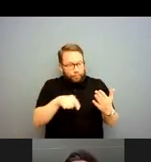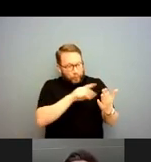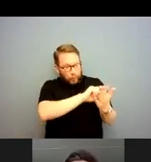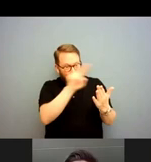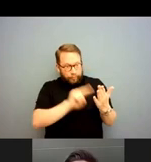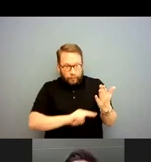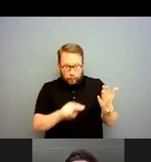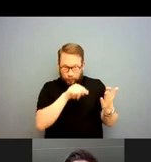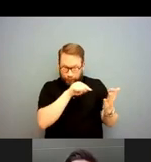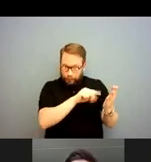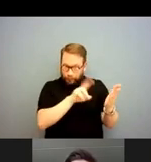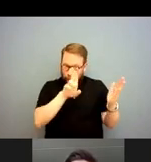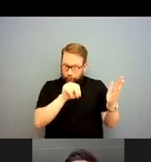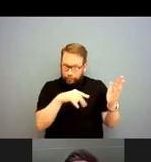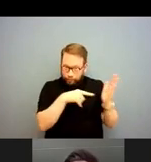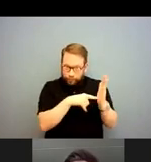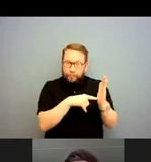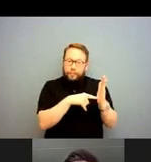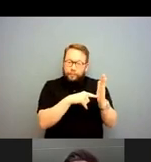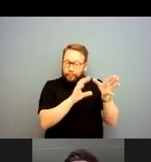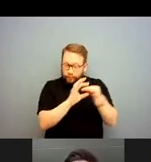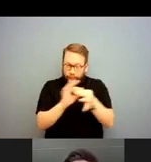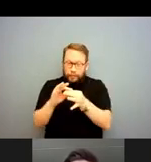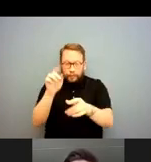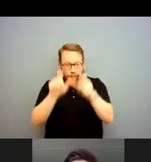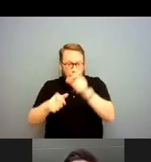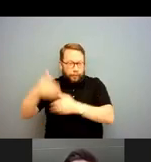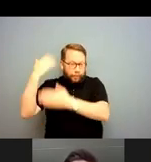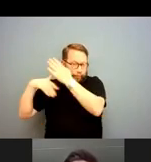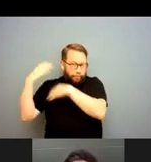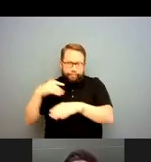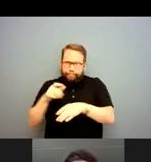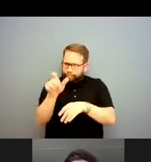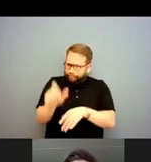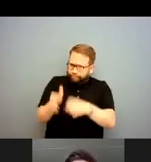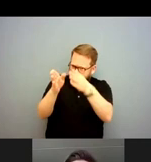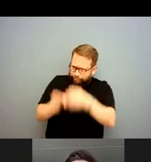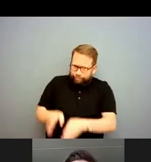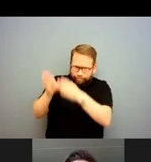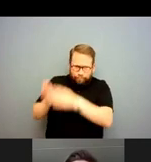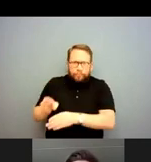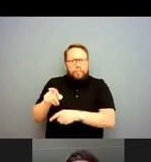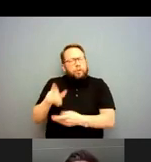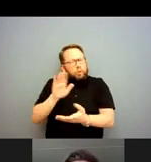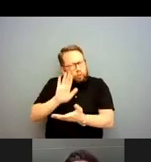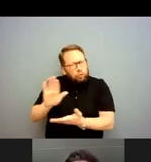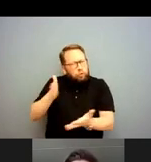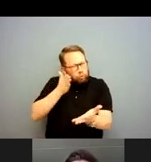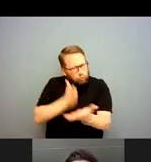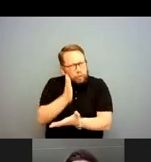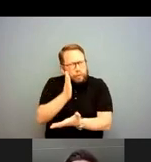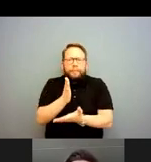Indigenous individuals are entitled, without discrimination, to all human